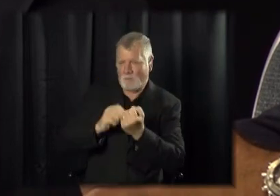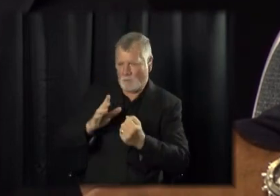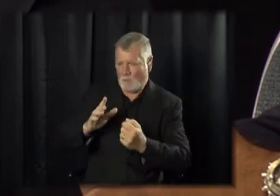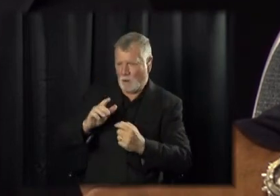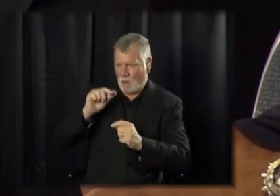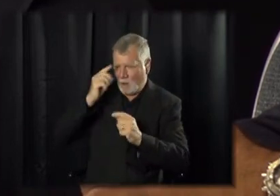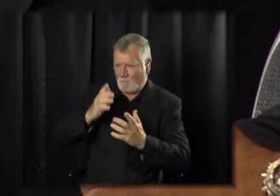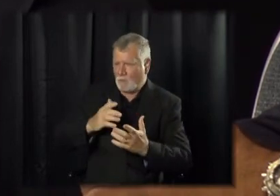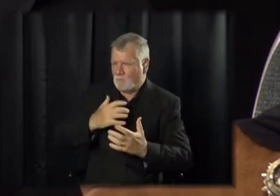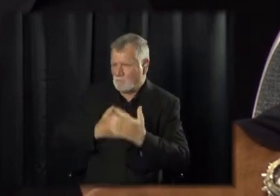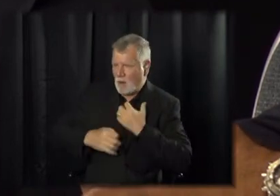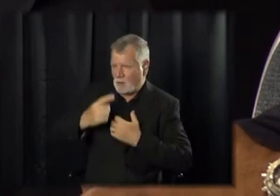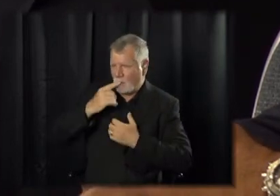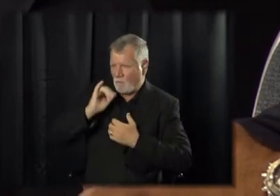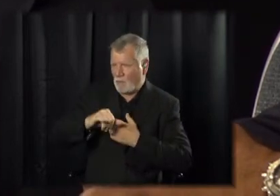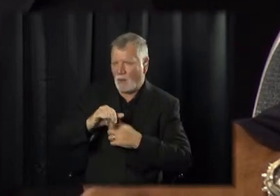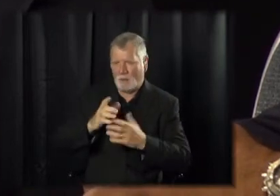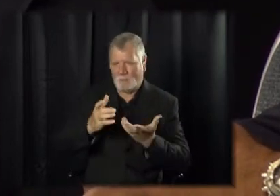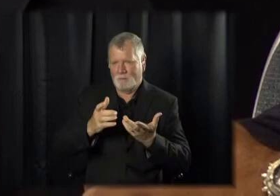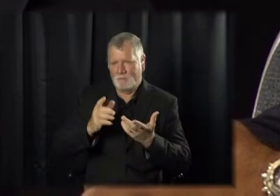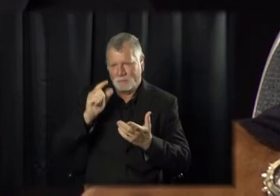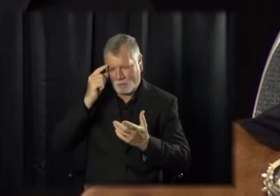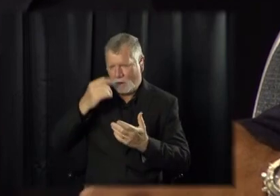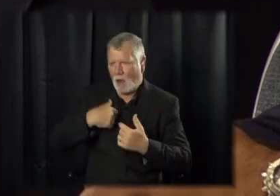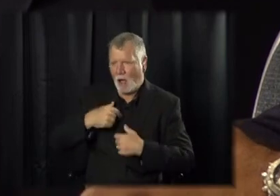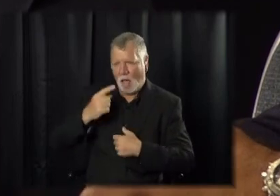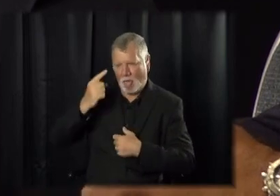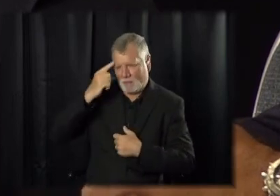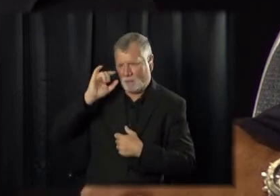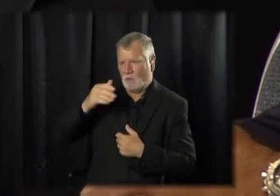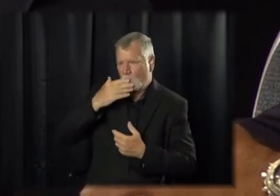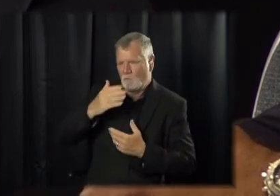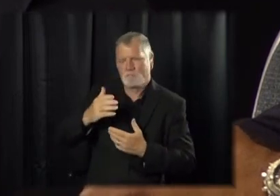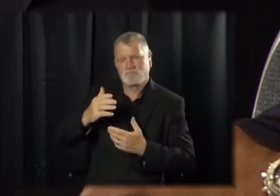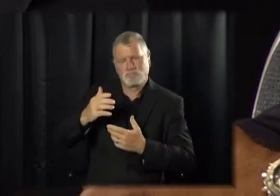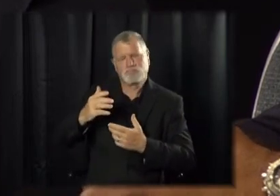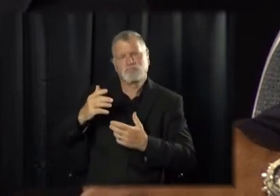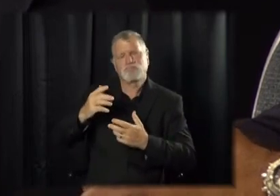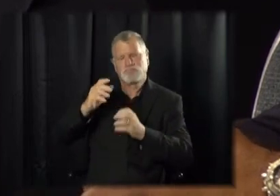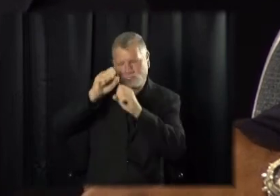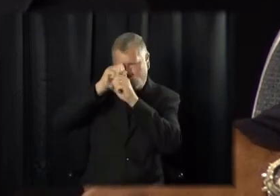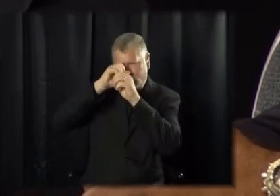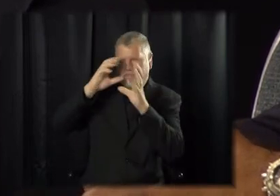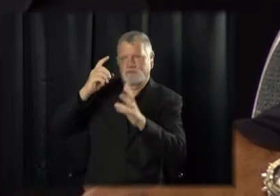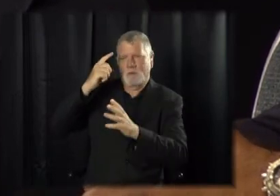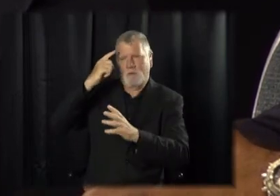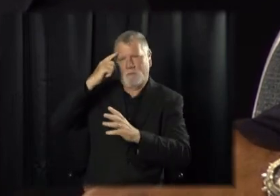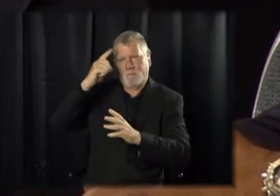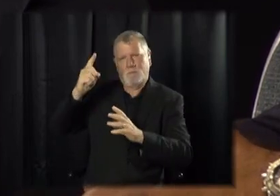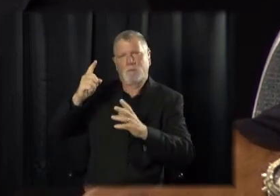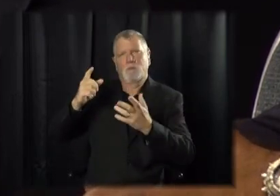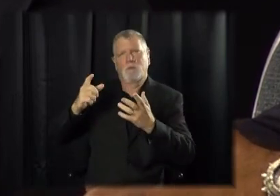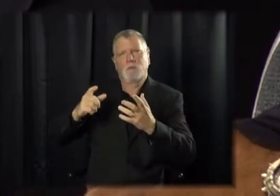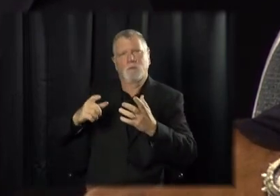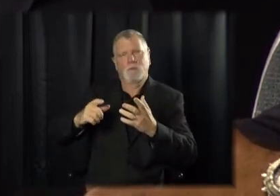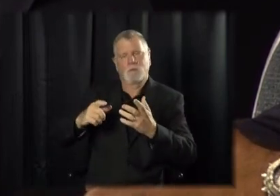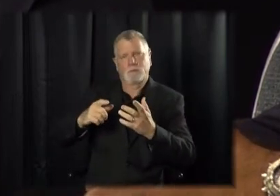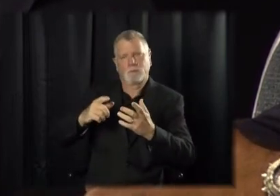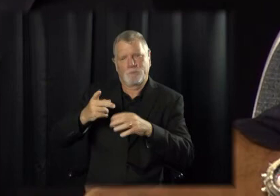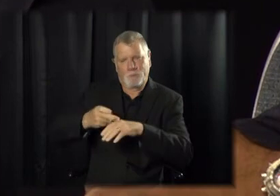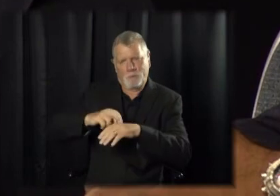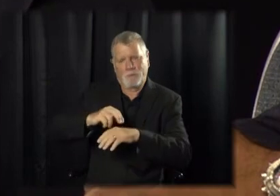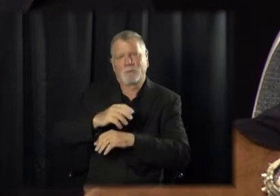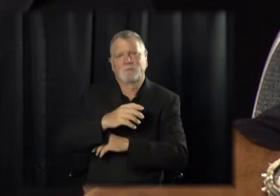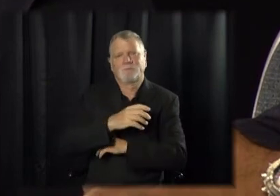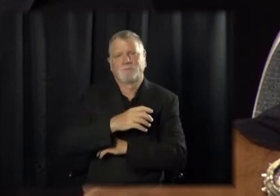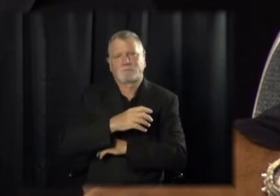on where he wants to go with the Commonwealth. I think he does have a bold vision for Puerto Ricans and for the Commonwealth. But right